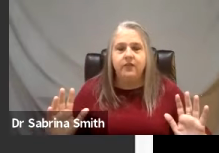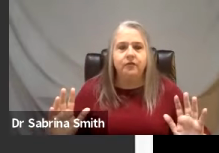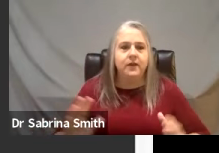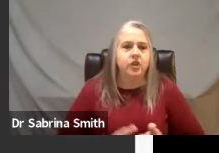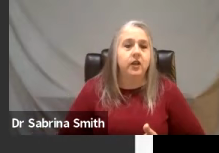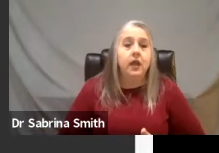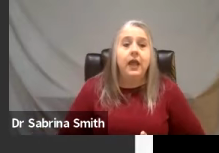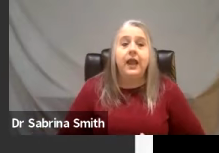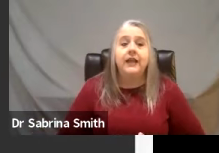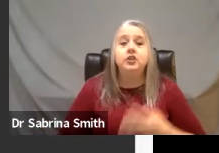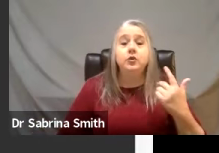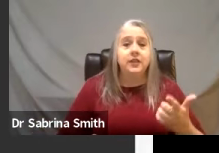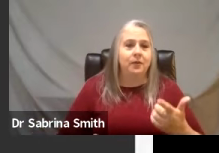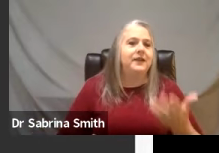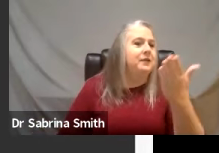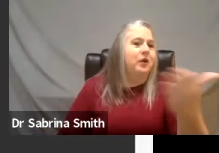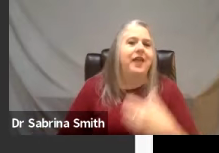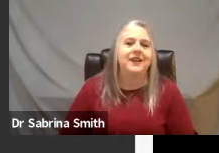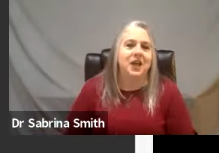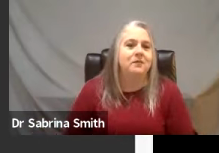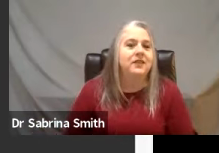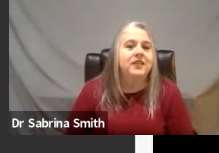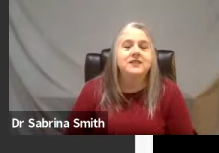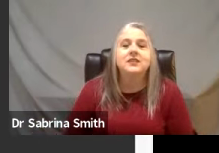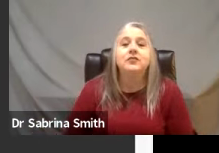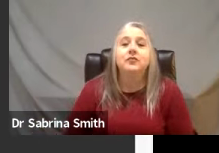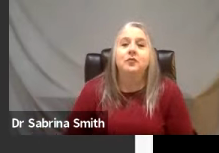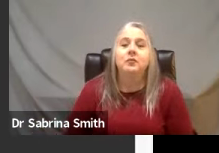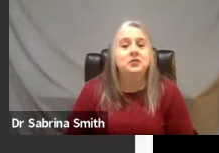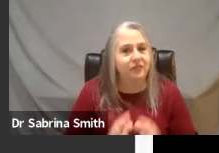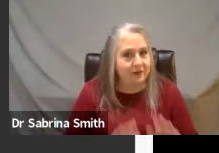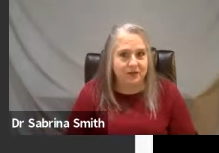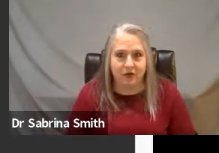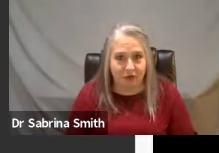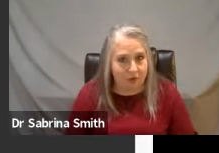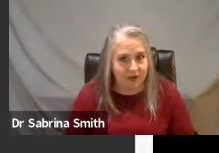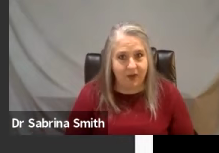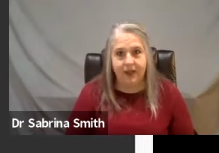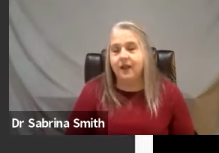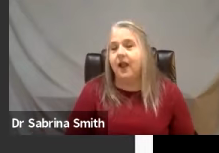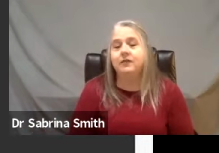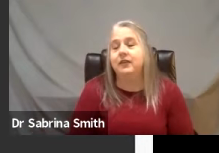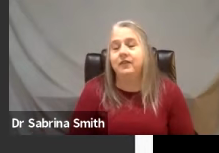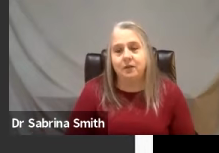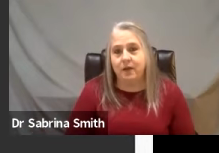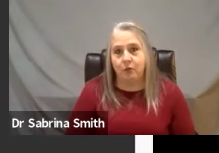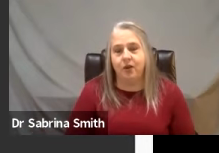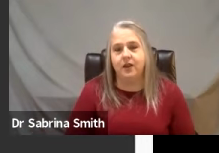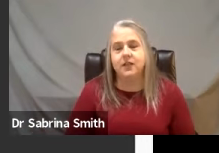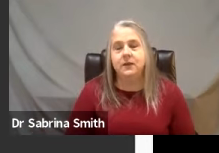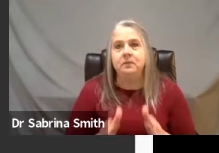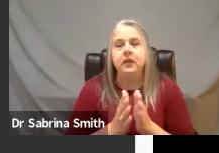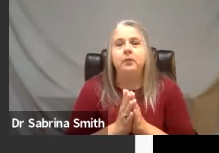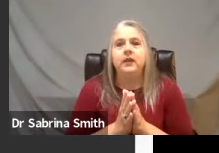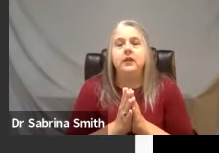ton of information. And I do tell people, need more lag time. That's the most famous one of all, by the way, even in my own